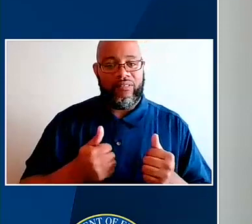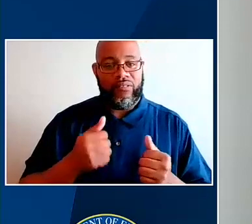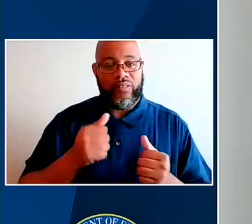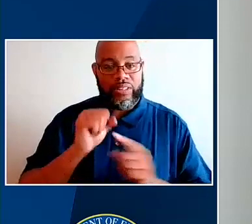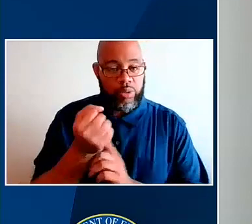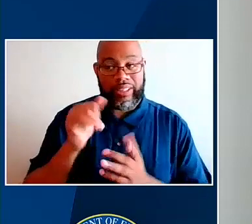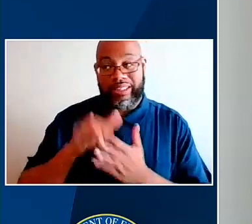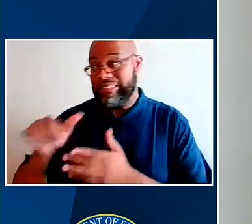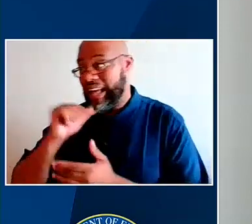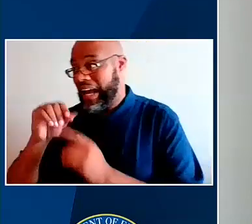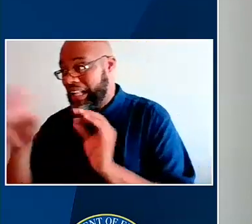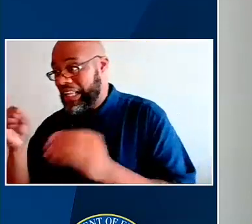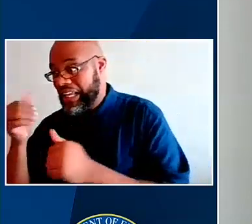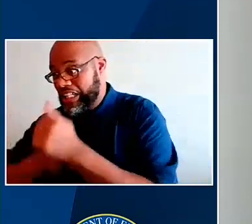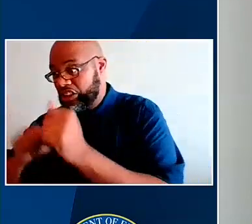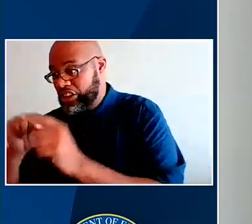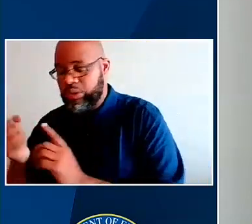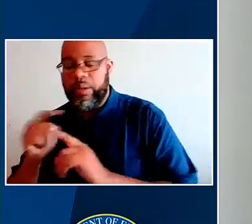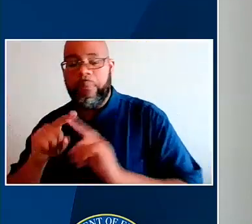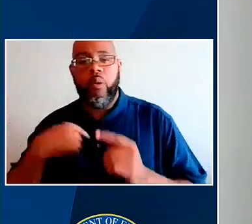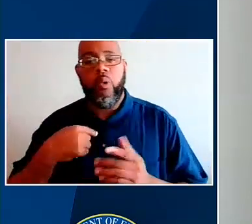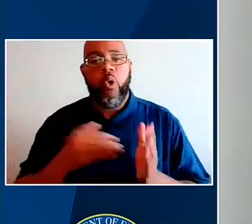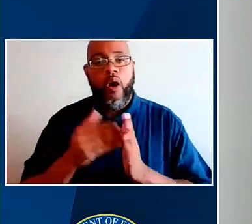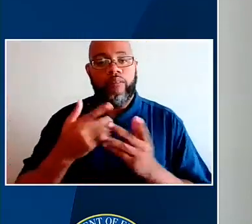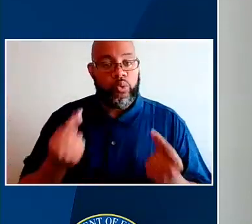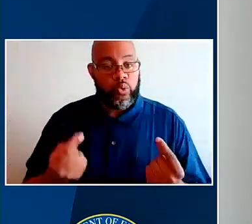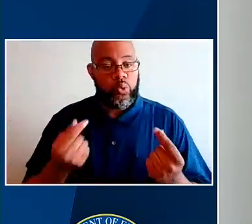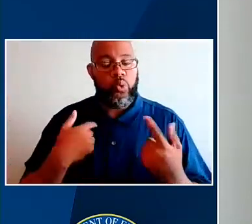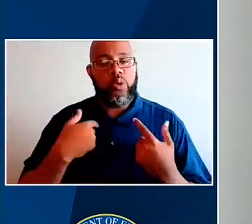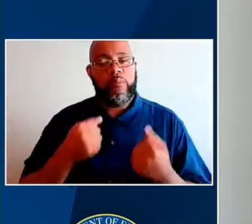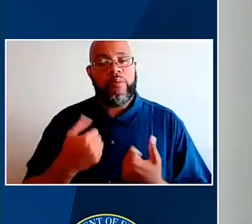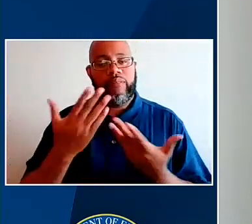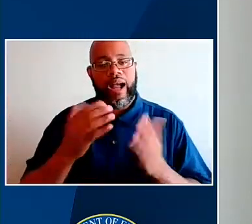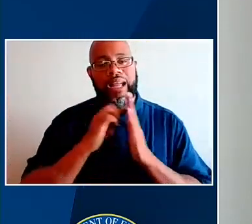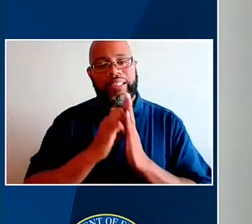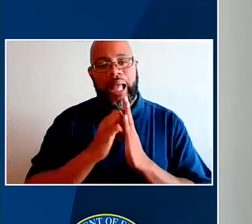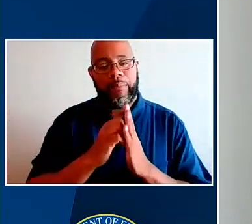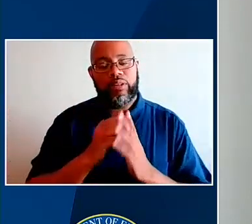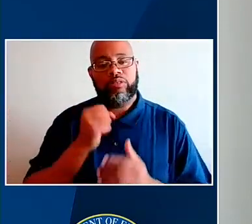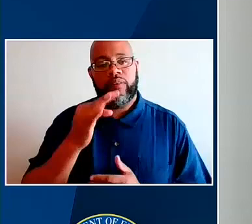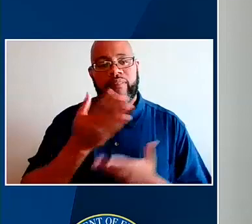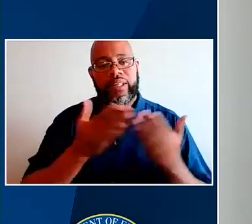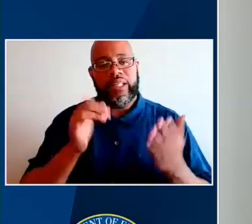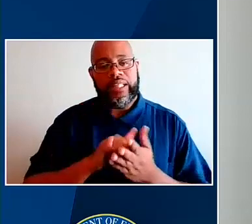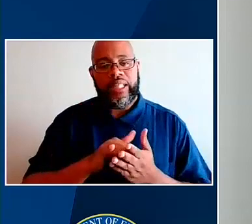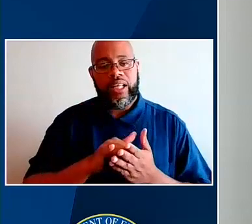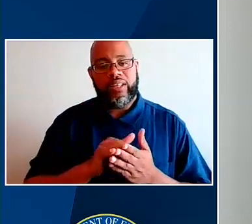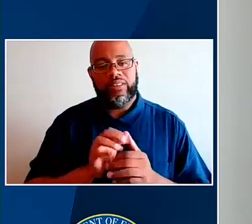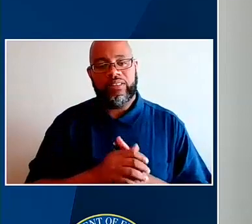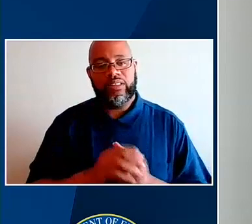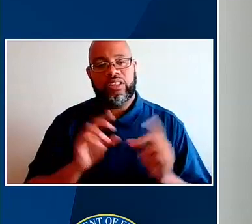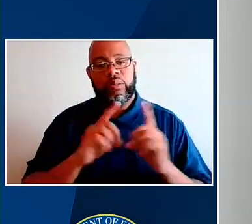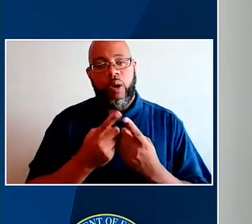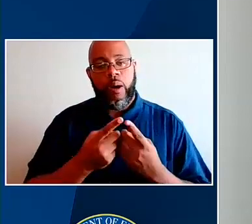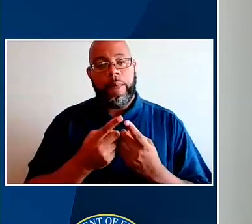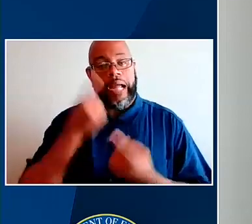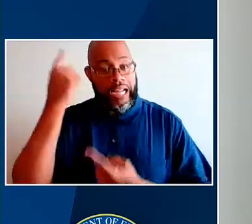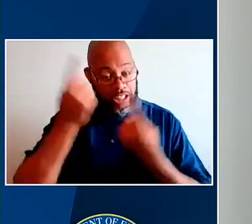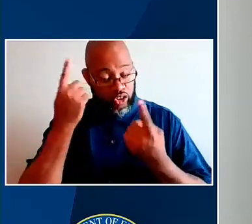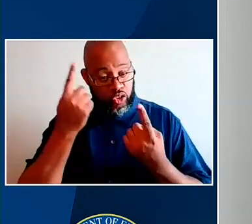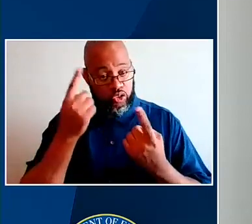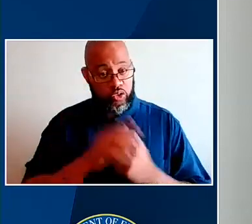this is not clear in every case. What we often do, though, is we provide examples of things that the department does consider to